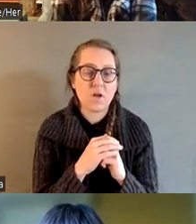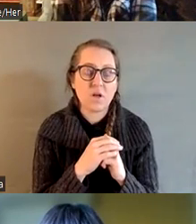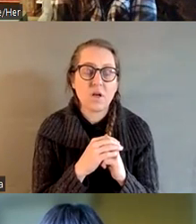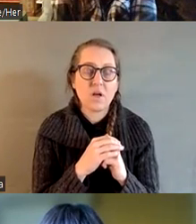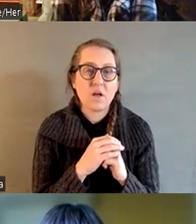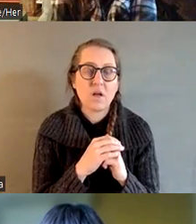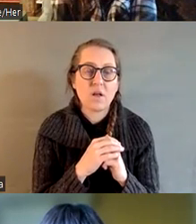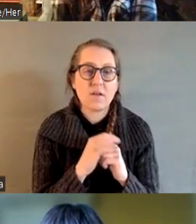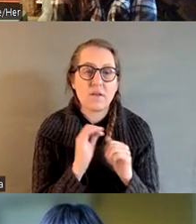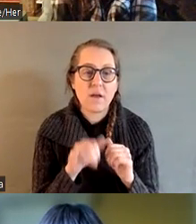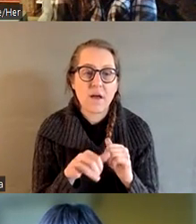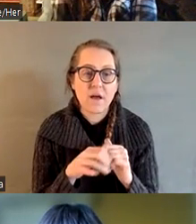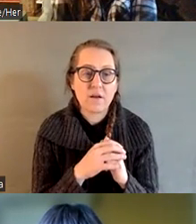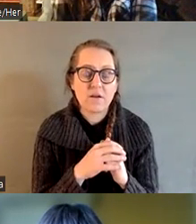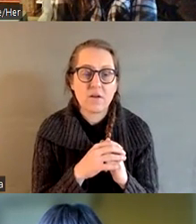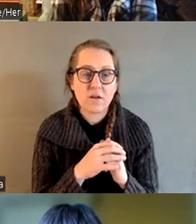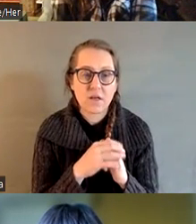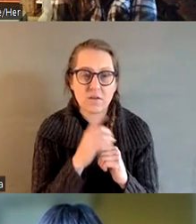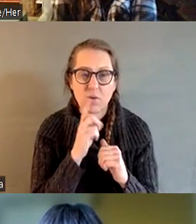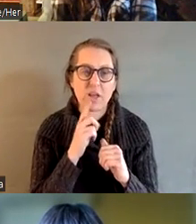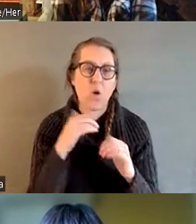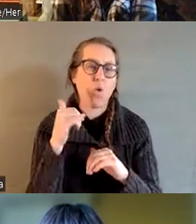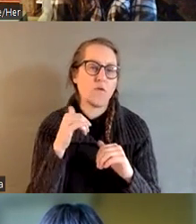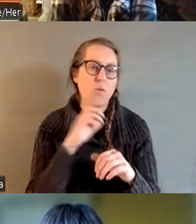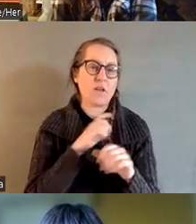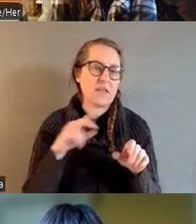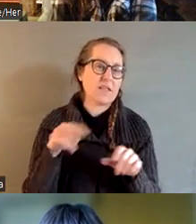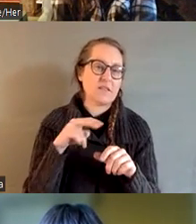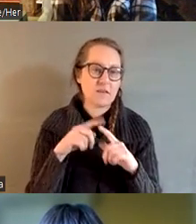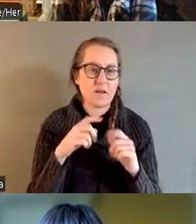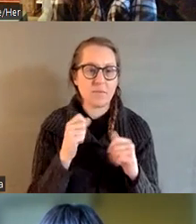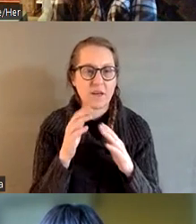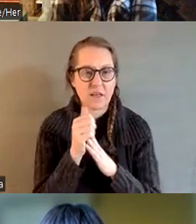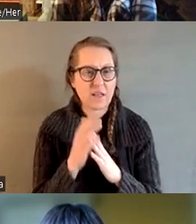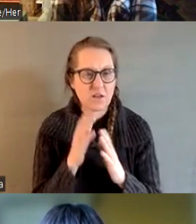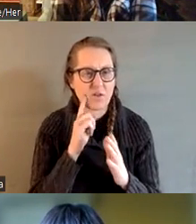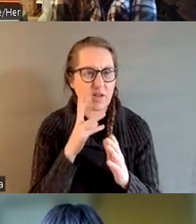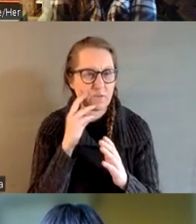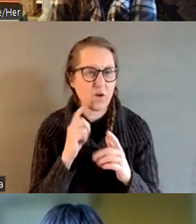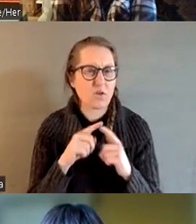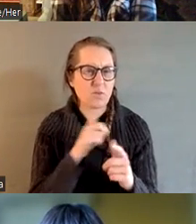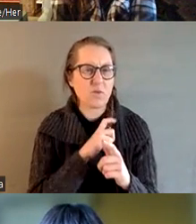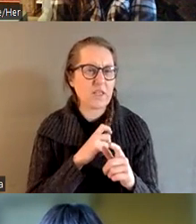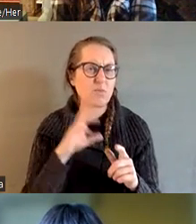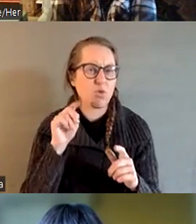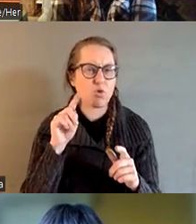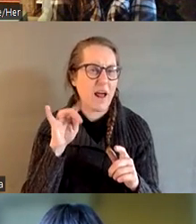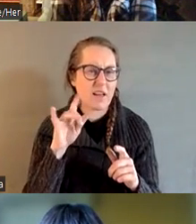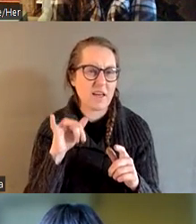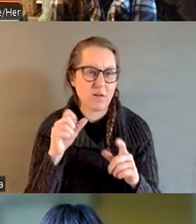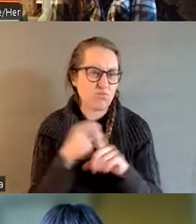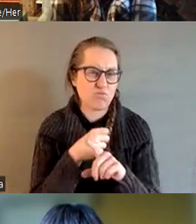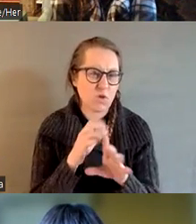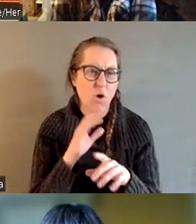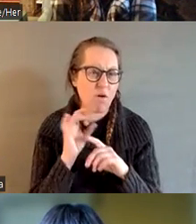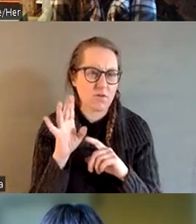that is over-policed, and historically there's been a lot of police brutality. So I'm here